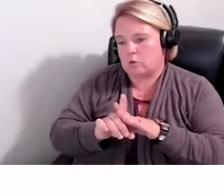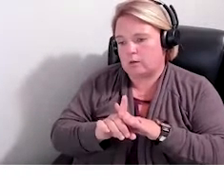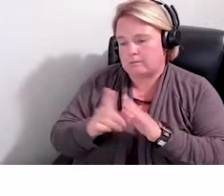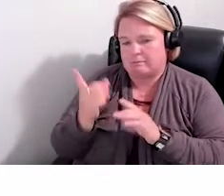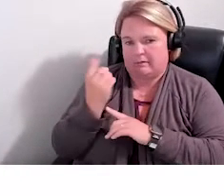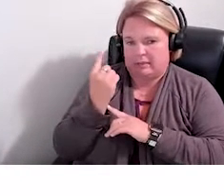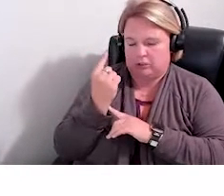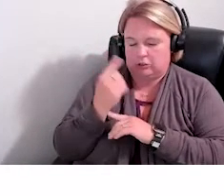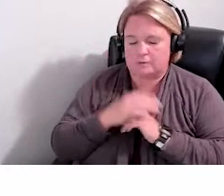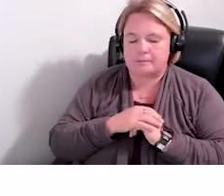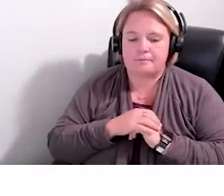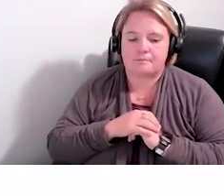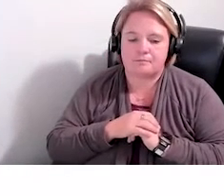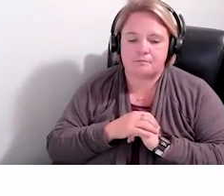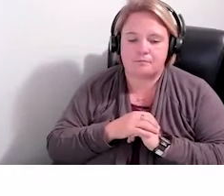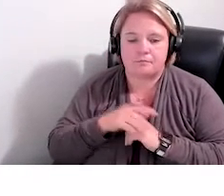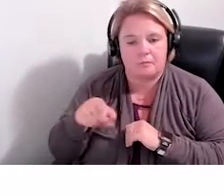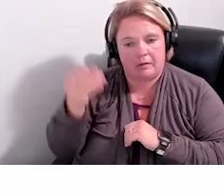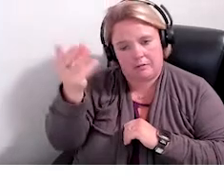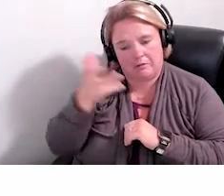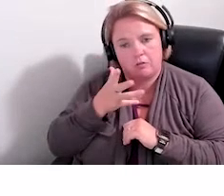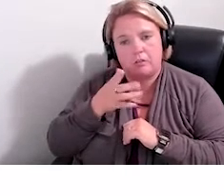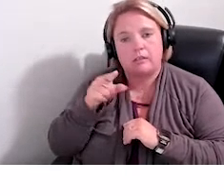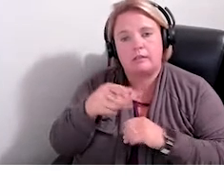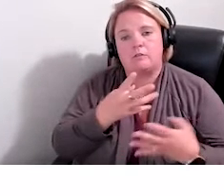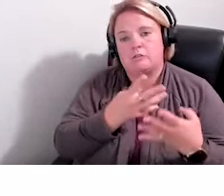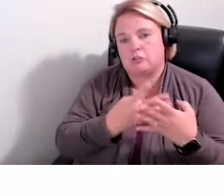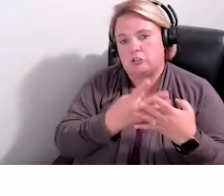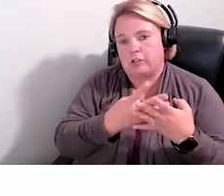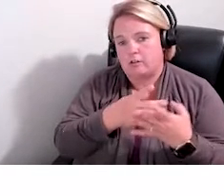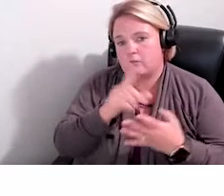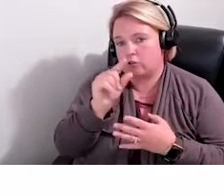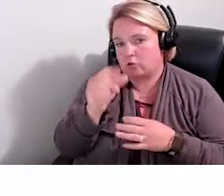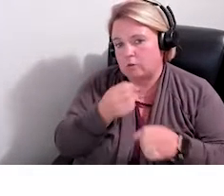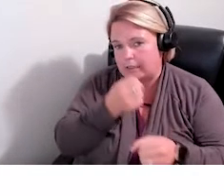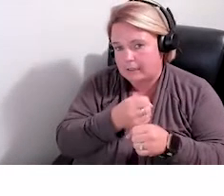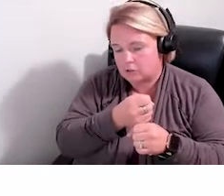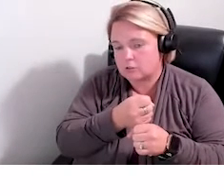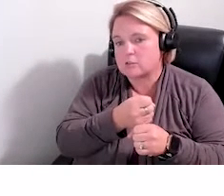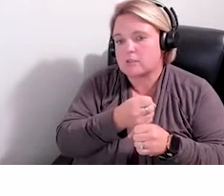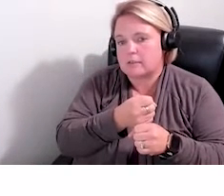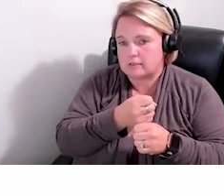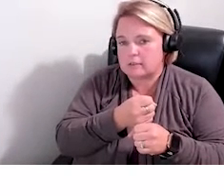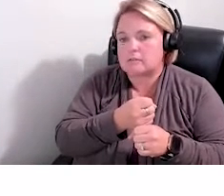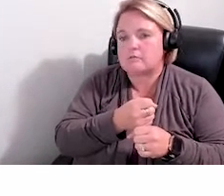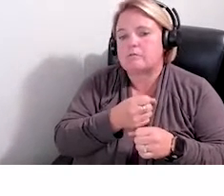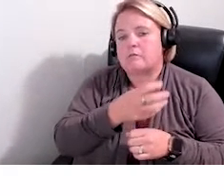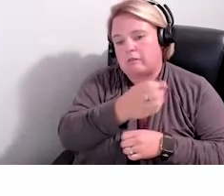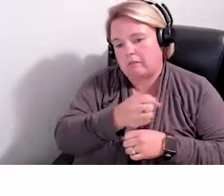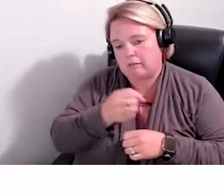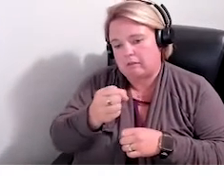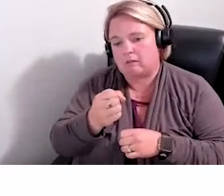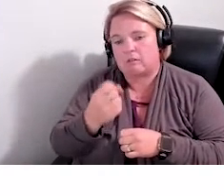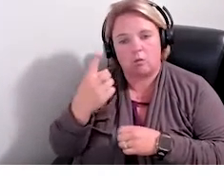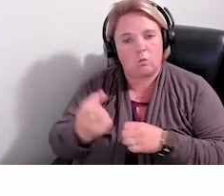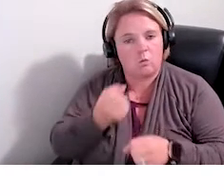last year, and he disclosed to me that he had been incarcerated for 20 years and had been out for about a year before he decided to come